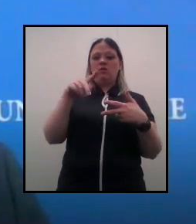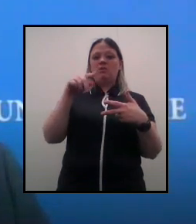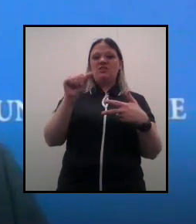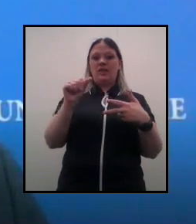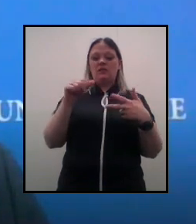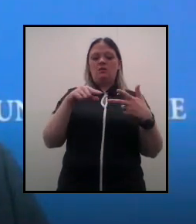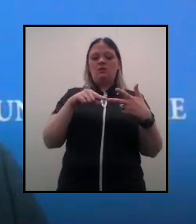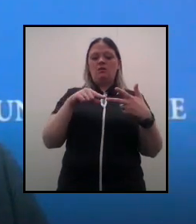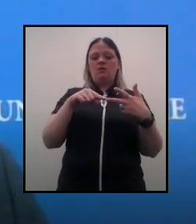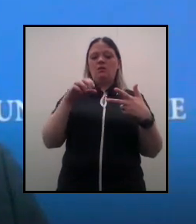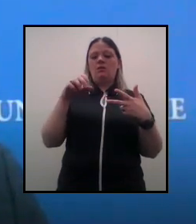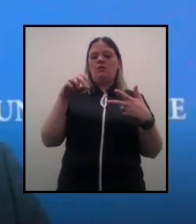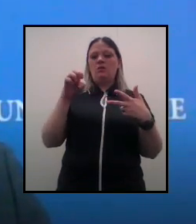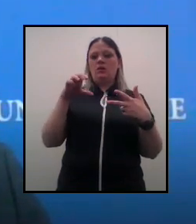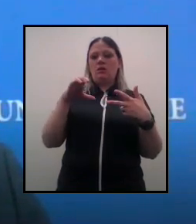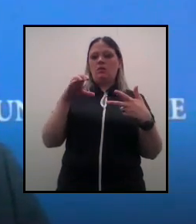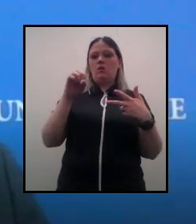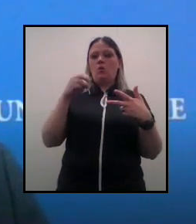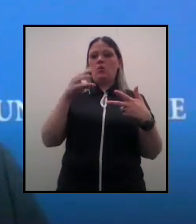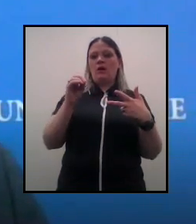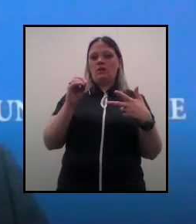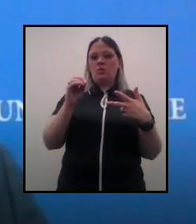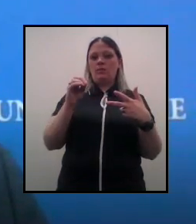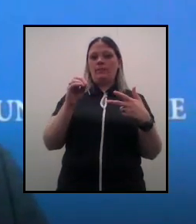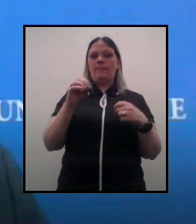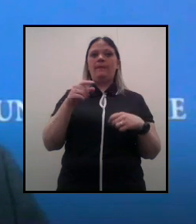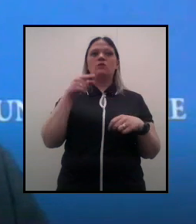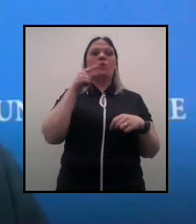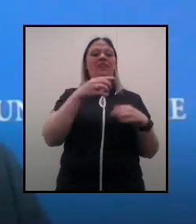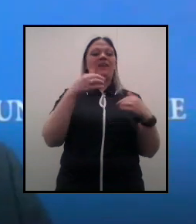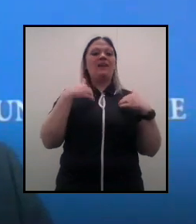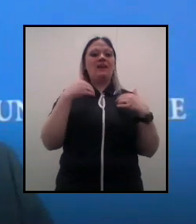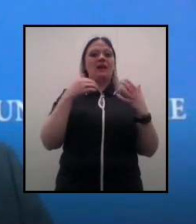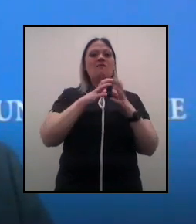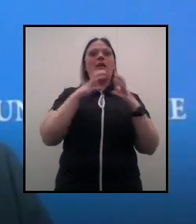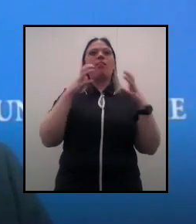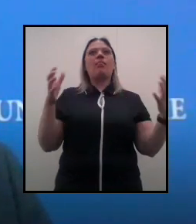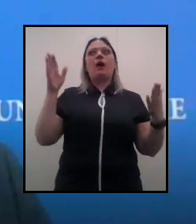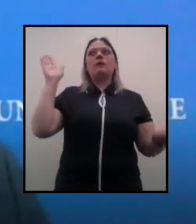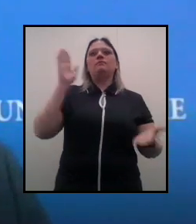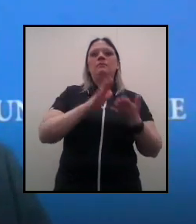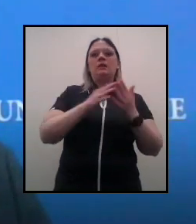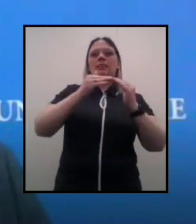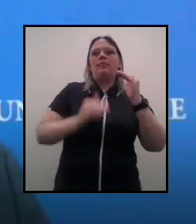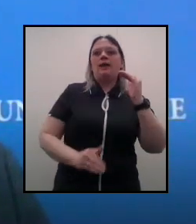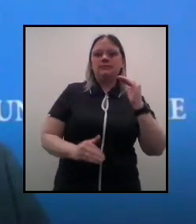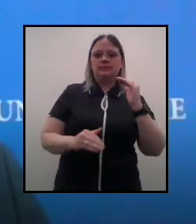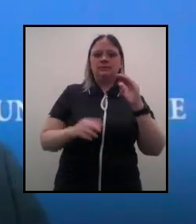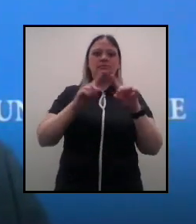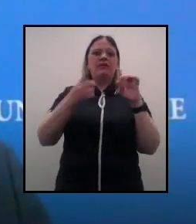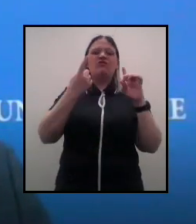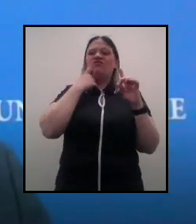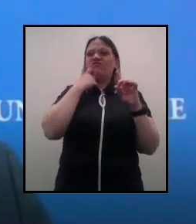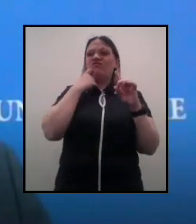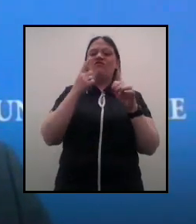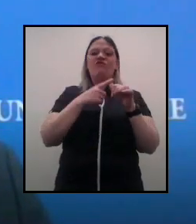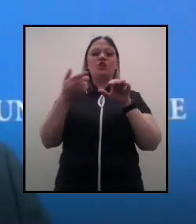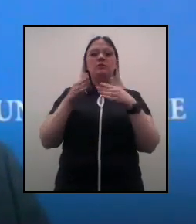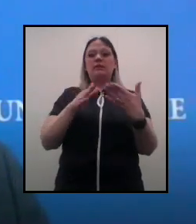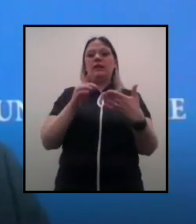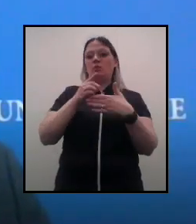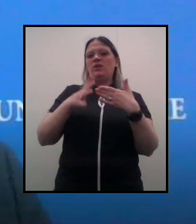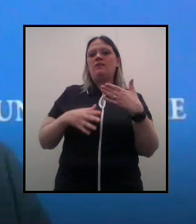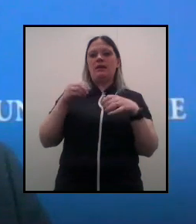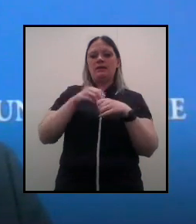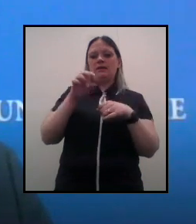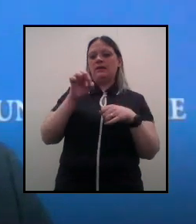have much less cases. I think she just said they actually are just had their first death over the weekend. They